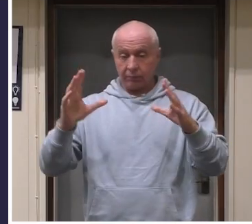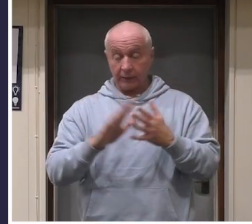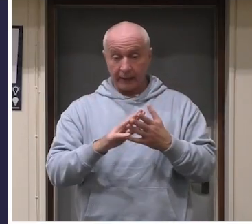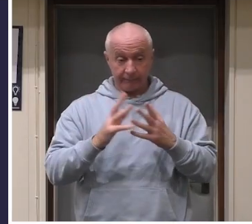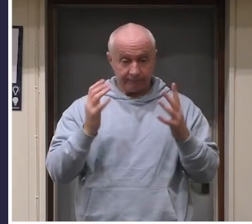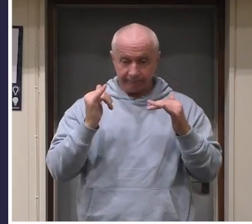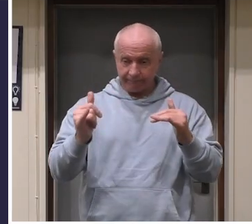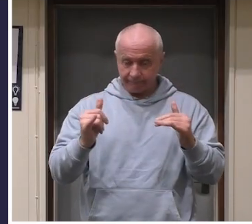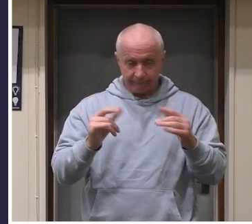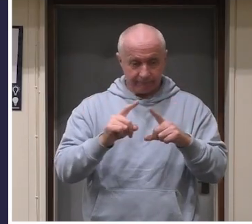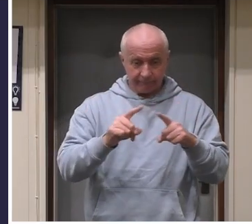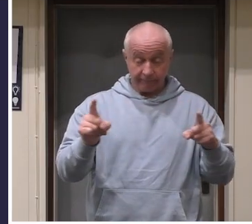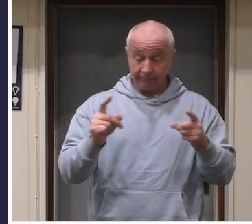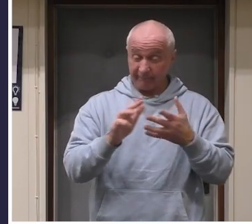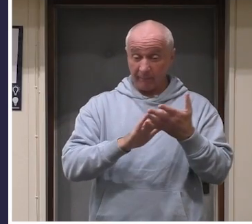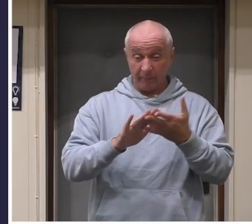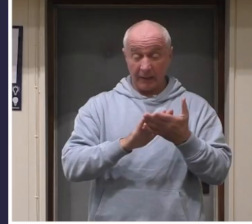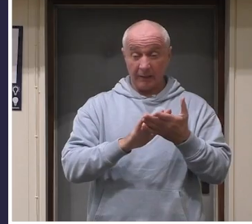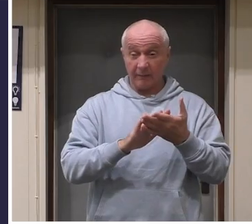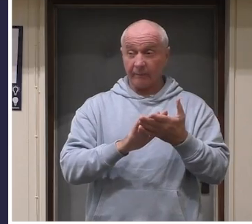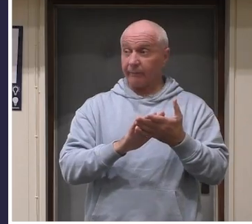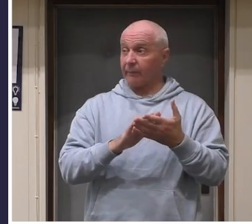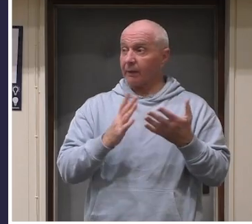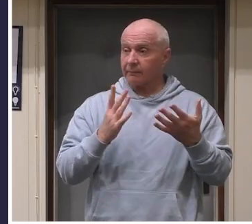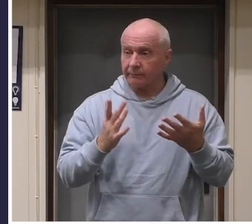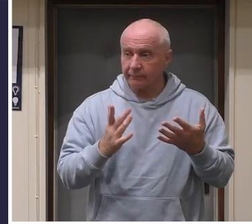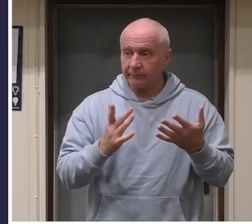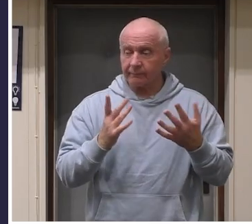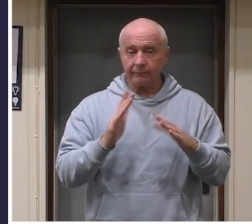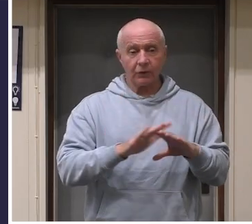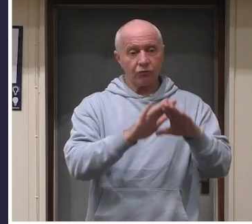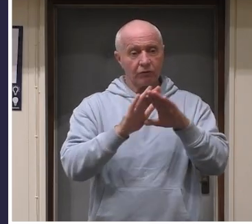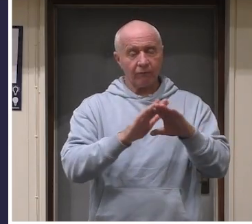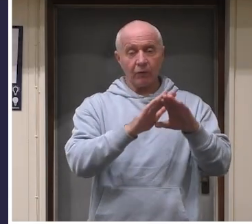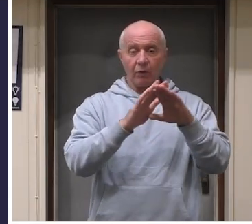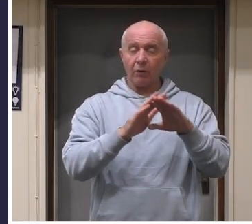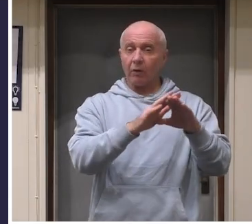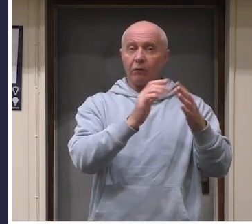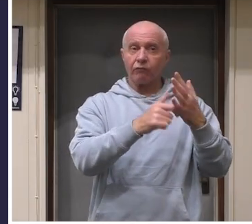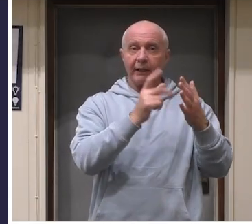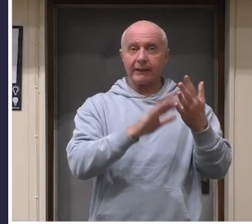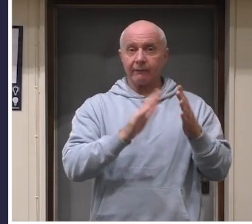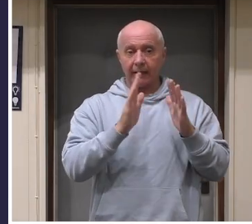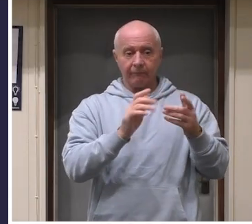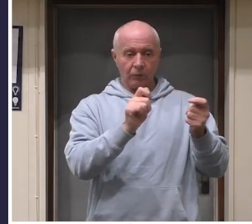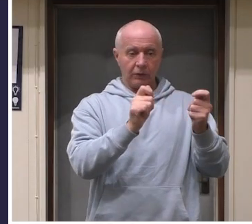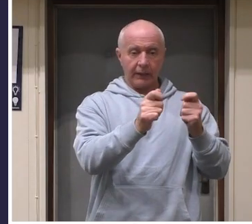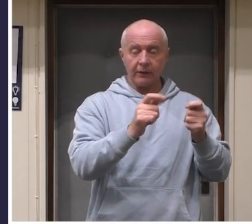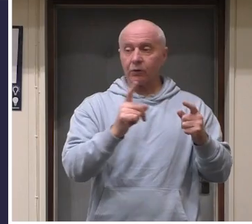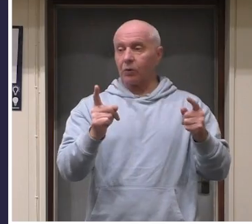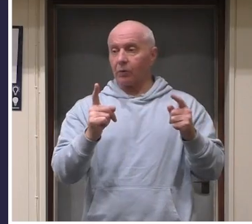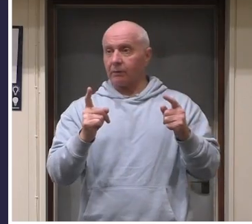it, that means that something has to change in general relativity in order to account for